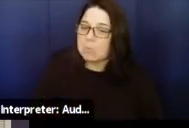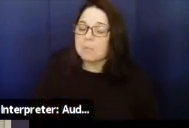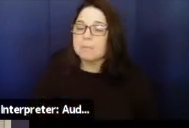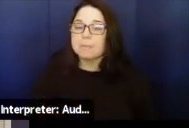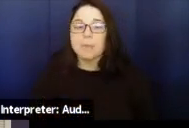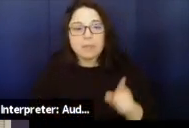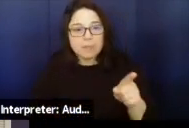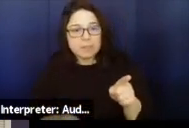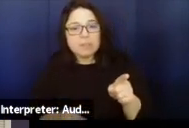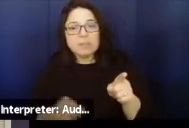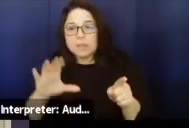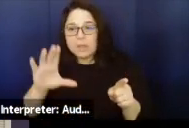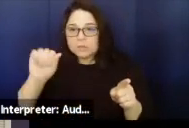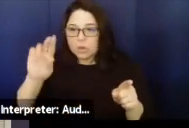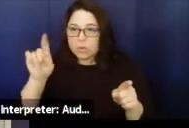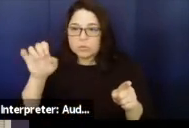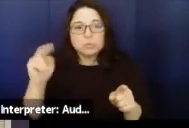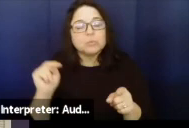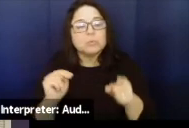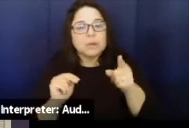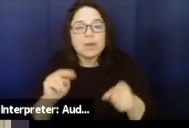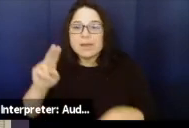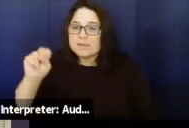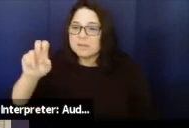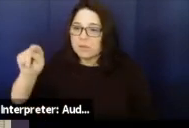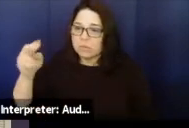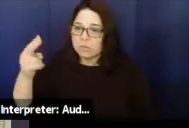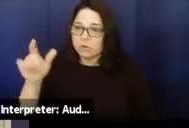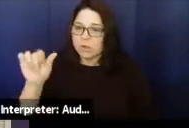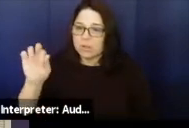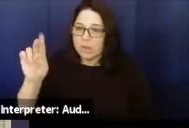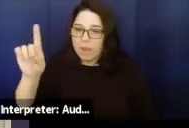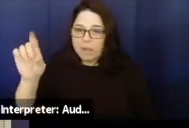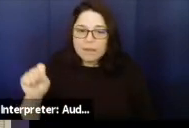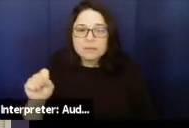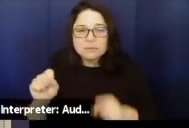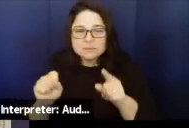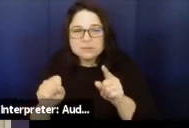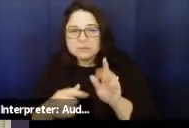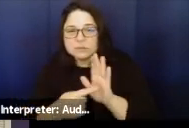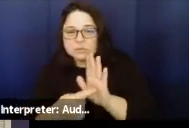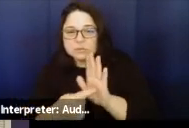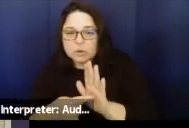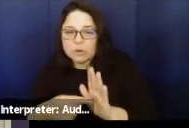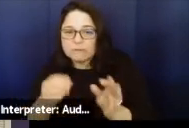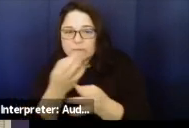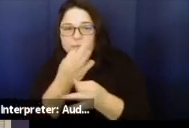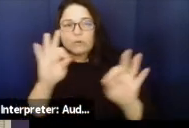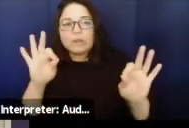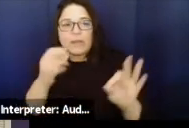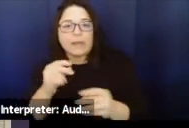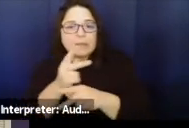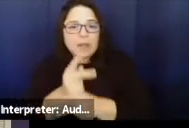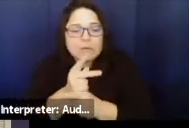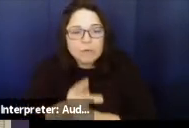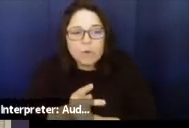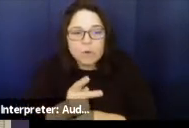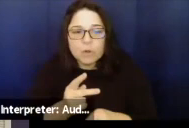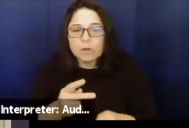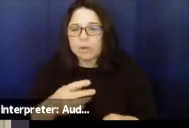the Netherlands, personified as freedom and carefulness, and that's right here, complains to